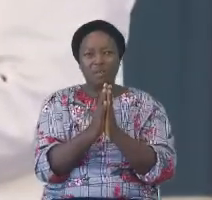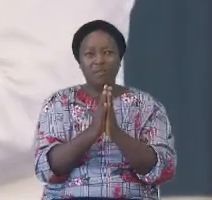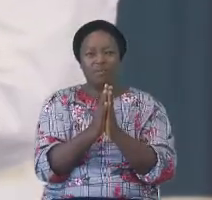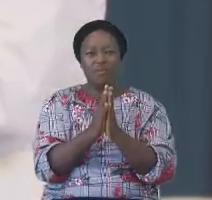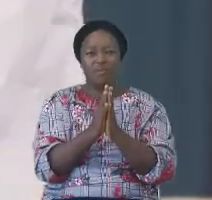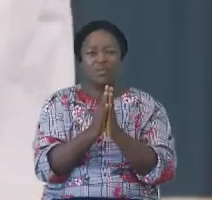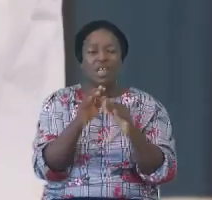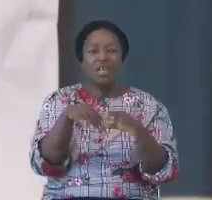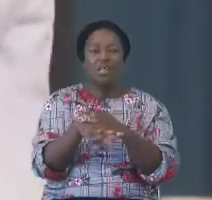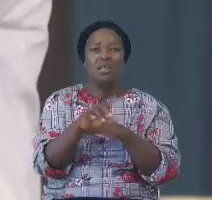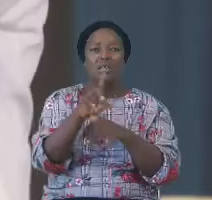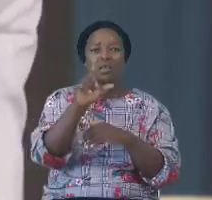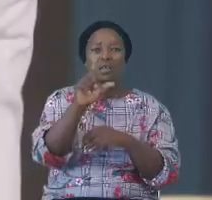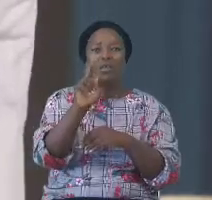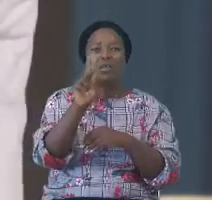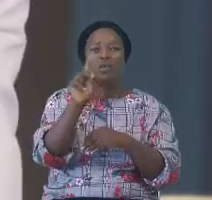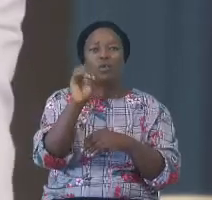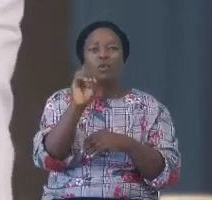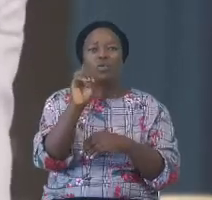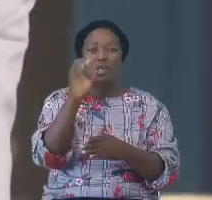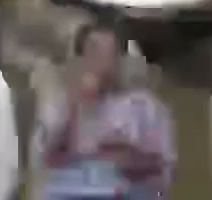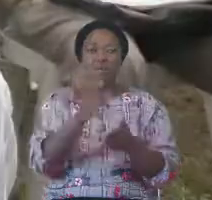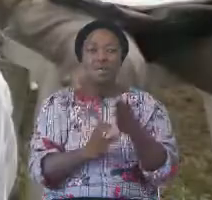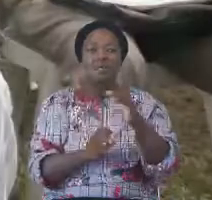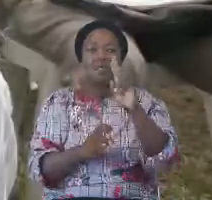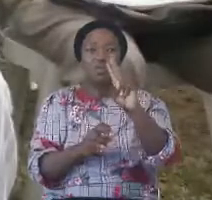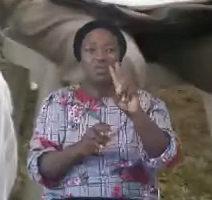name amen